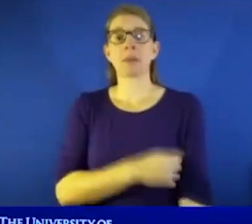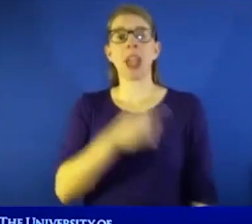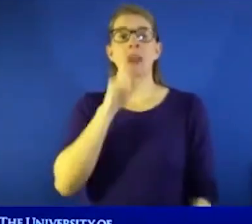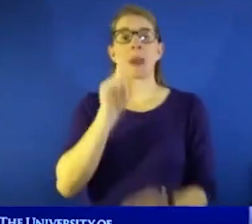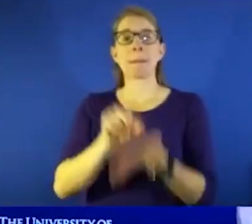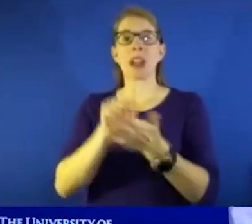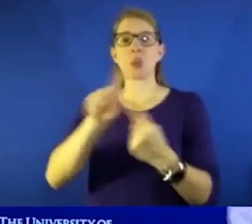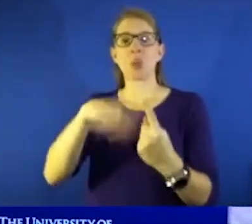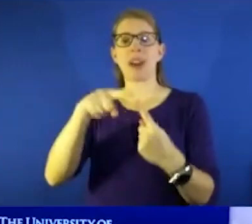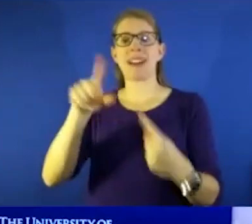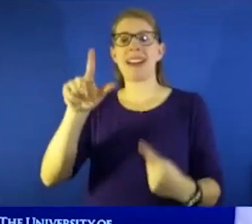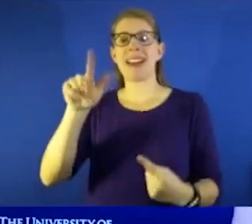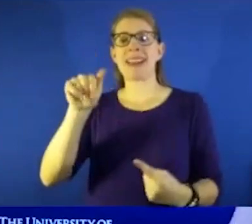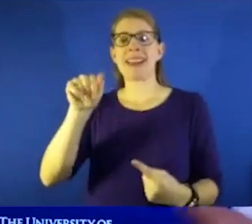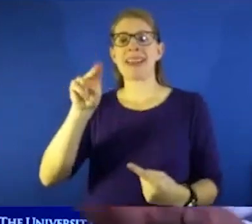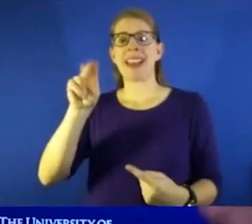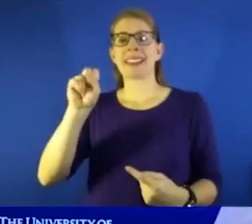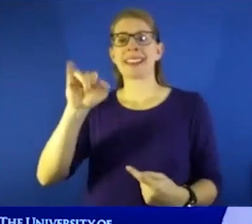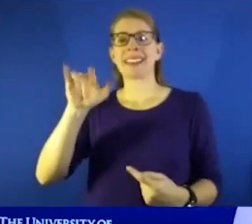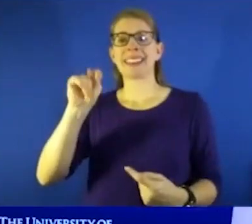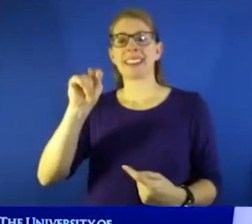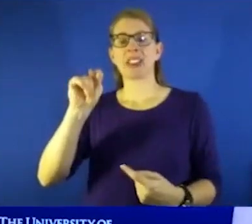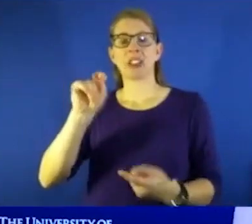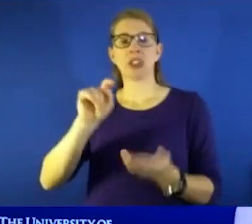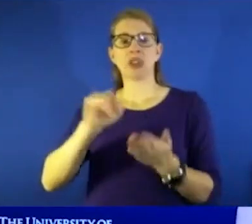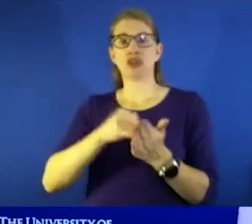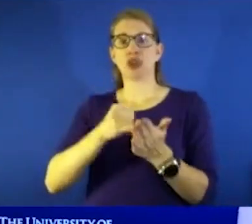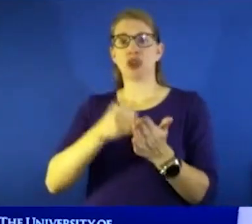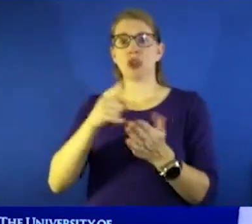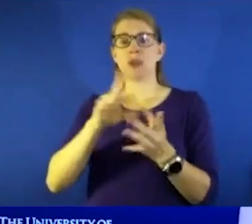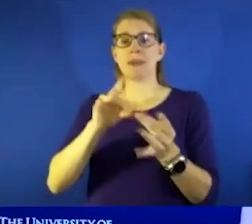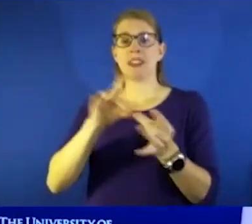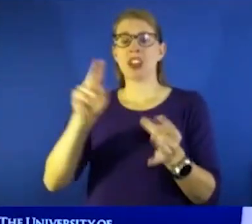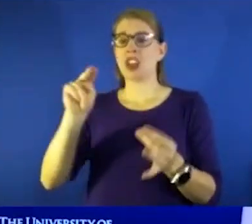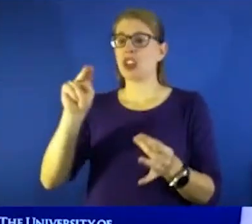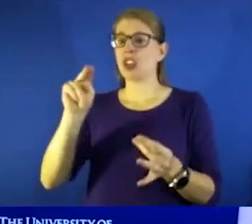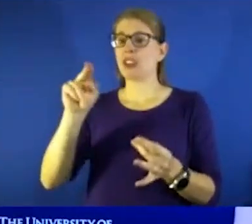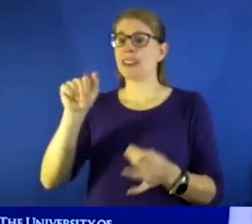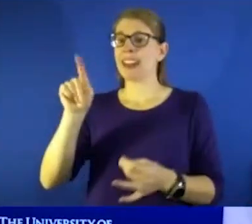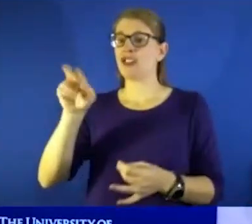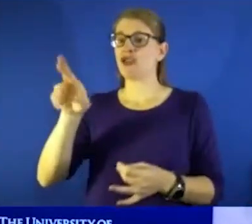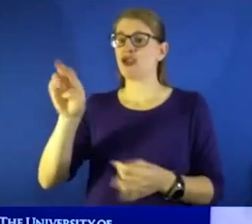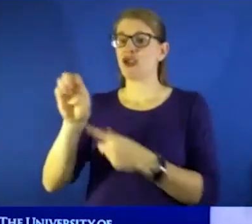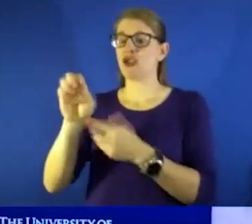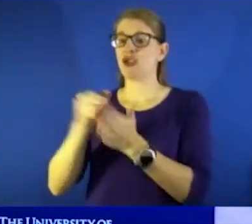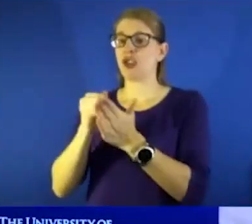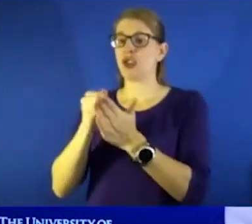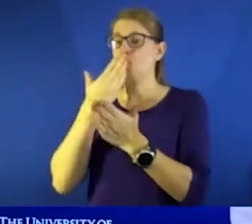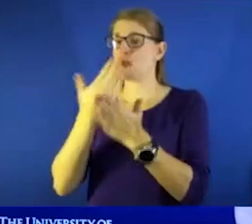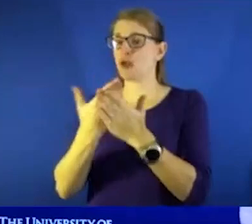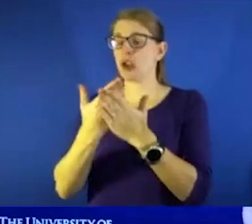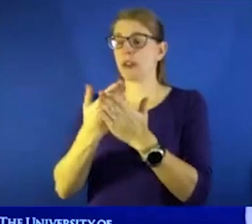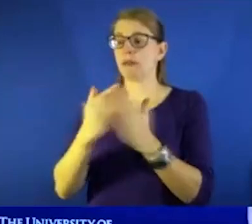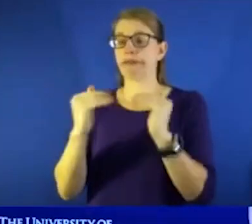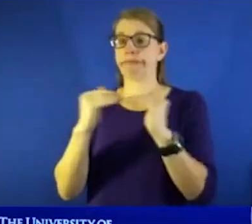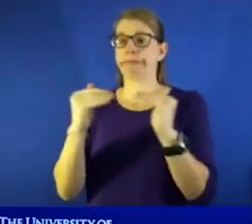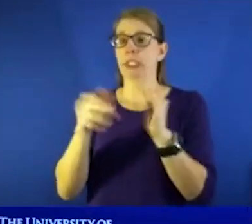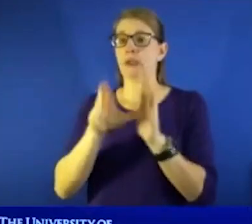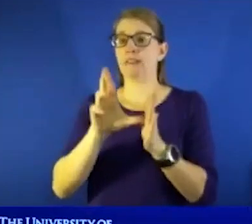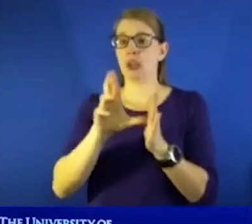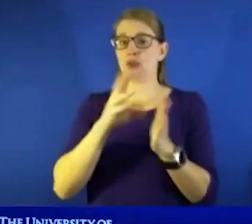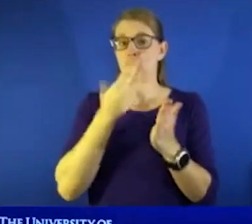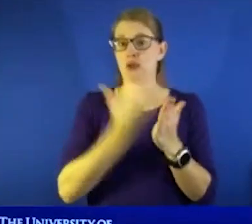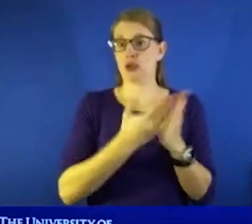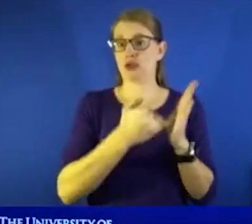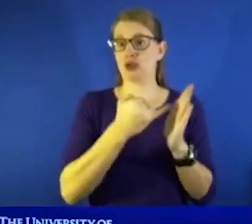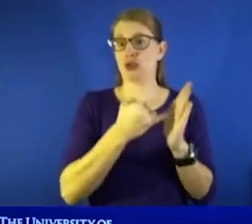Lancet journal, so that is, just as you said about Nature, Lancet is a very good journal, well respected. It was peer reviewed. I still have concerns